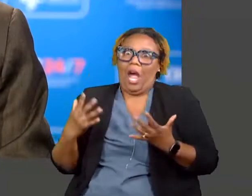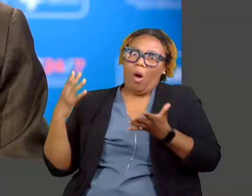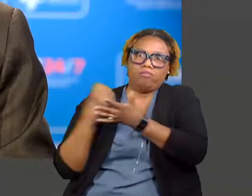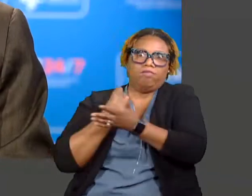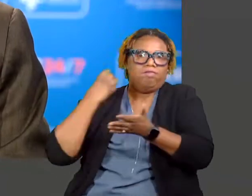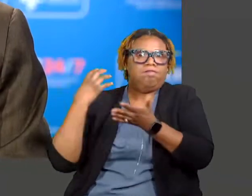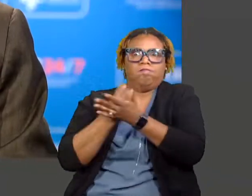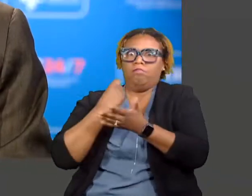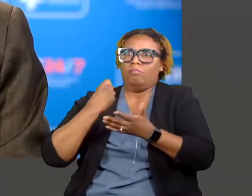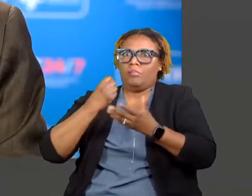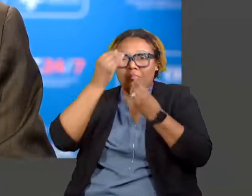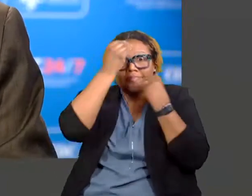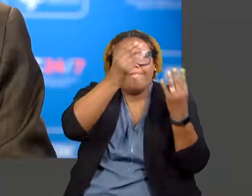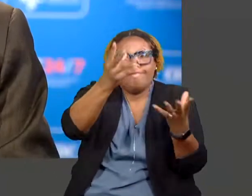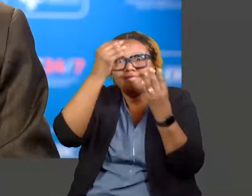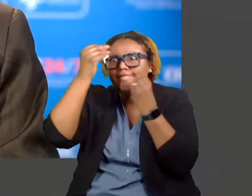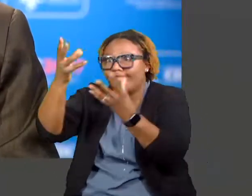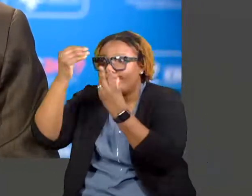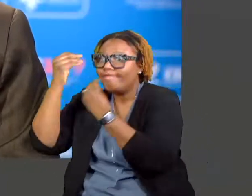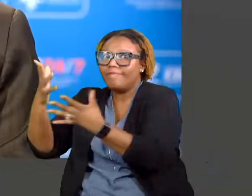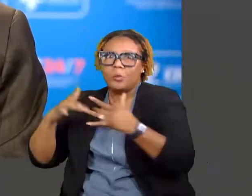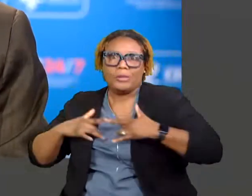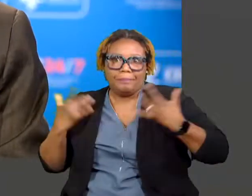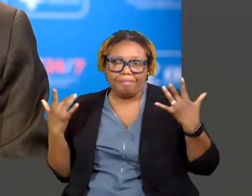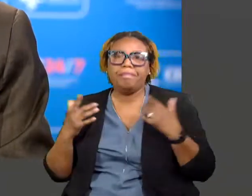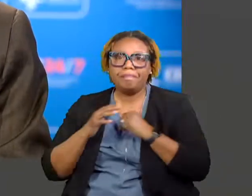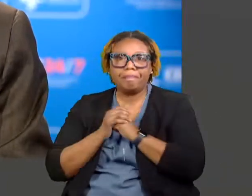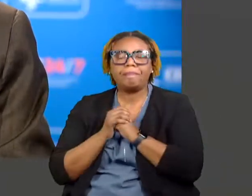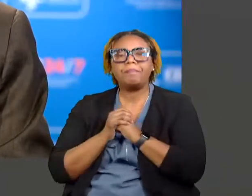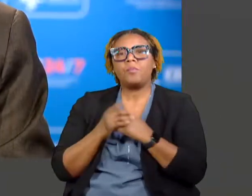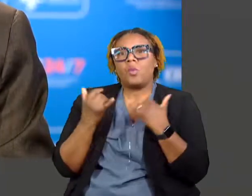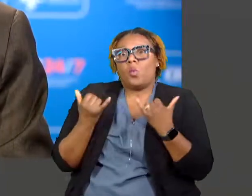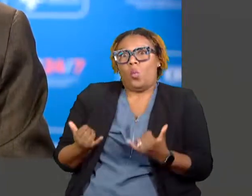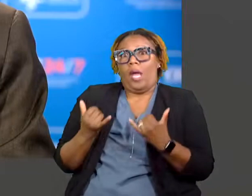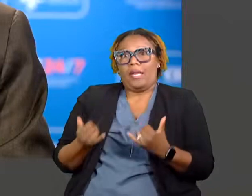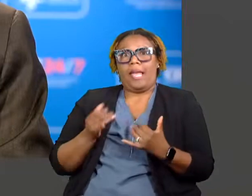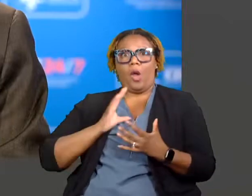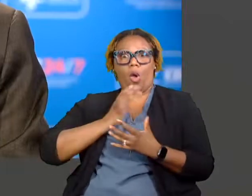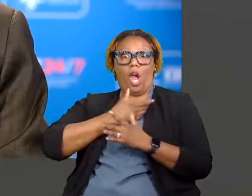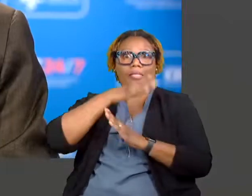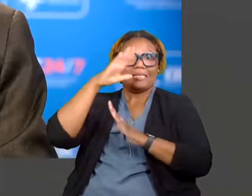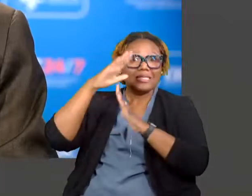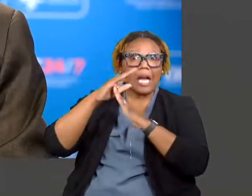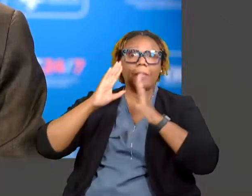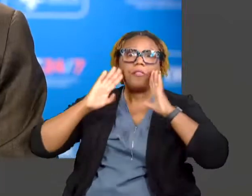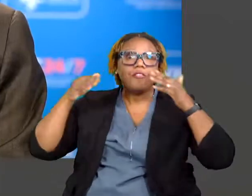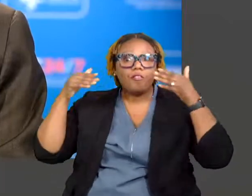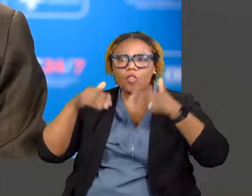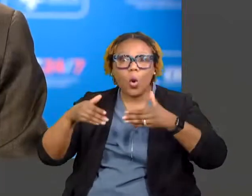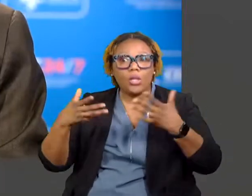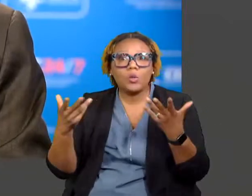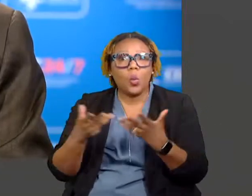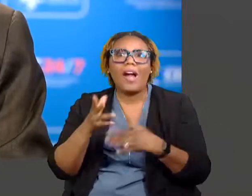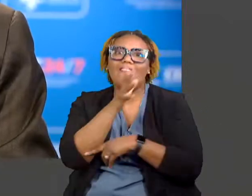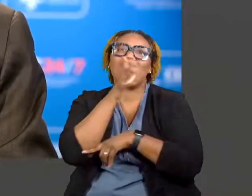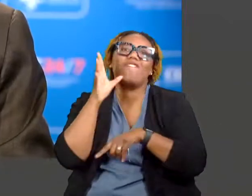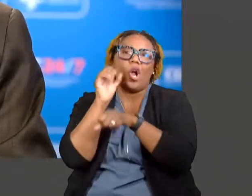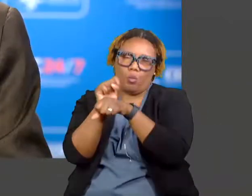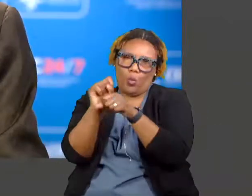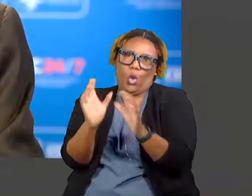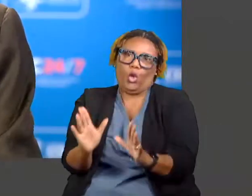and informed. Right now, one of our top areas of focus is around farm worker safety and